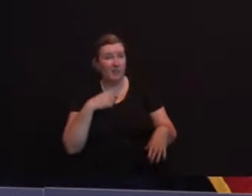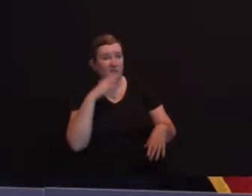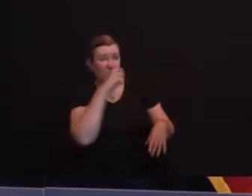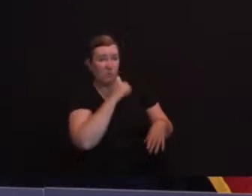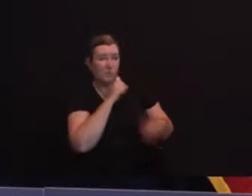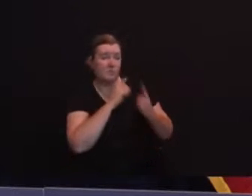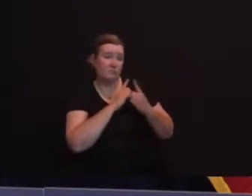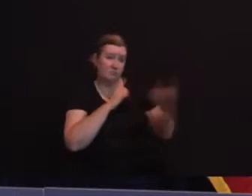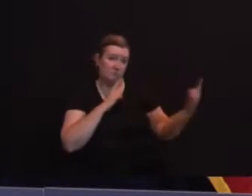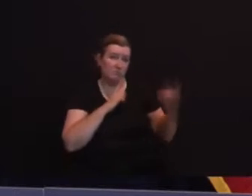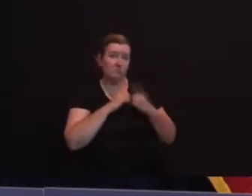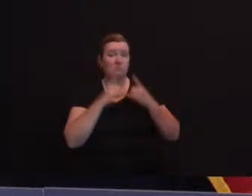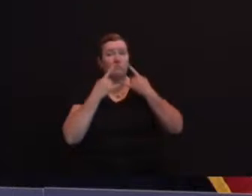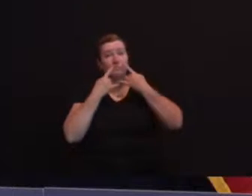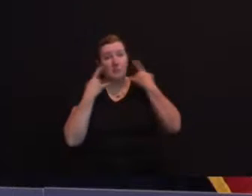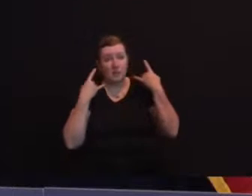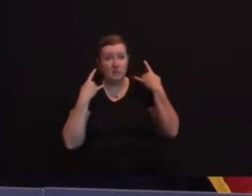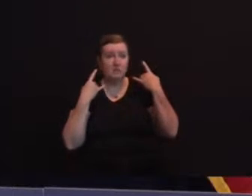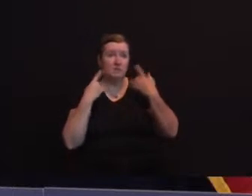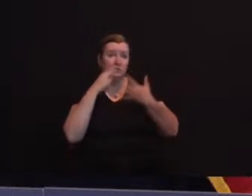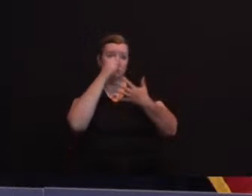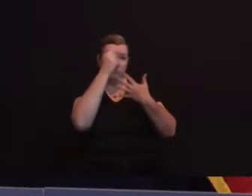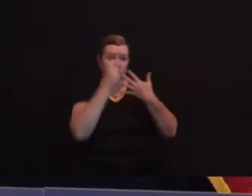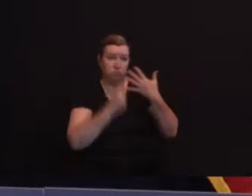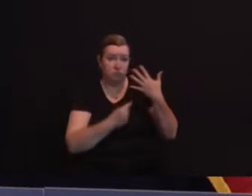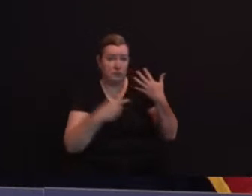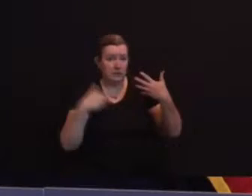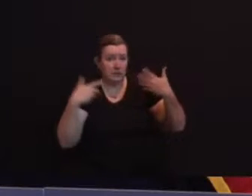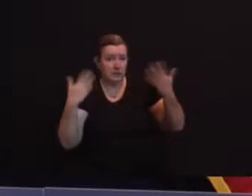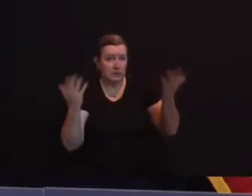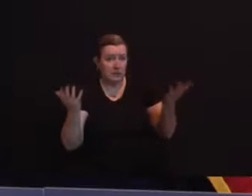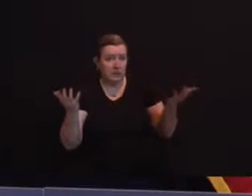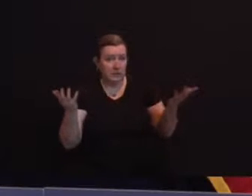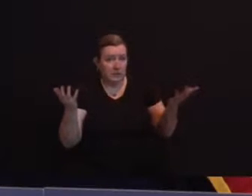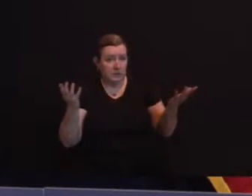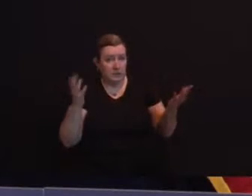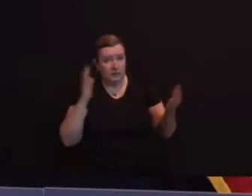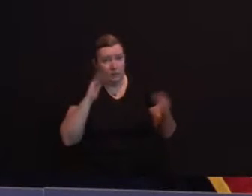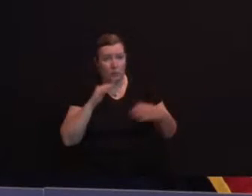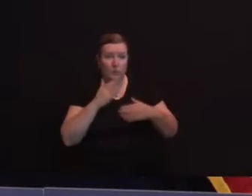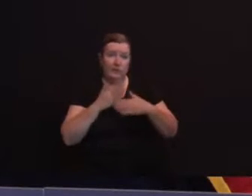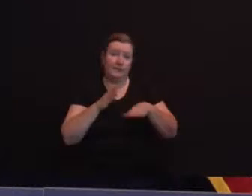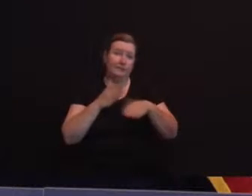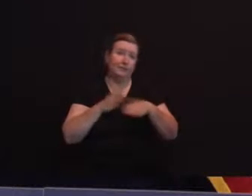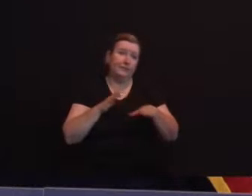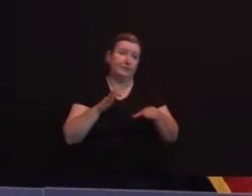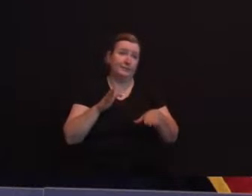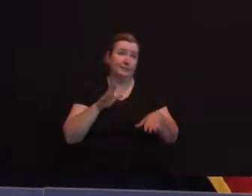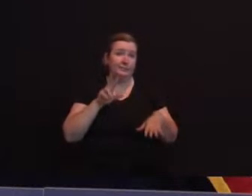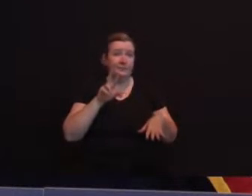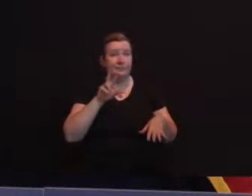distancing, masking, et cetera, and we know on average 30%,